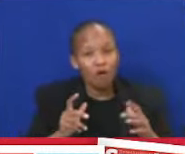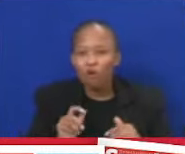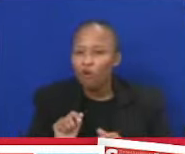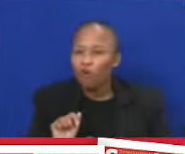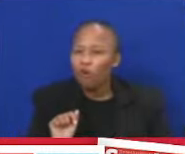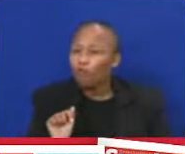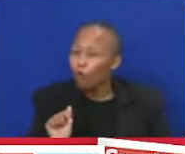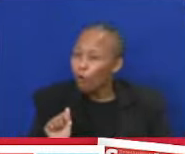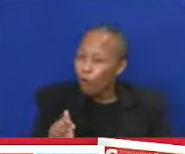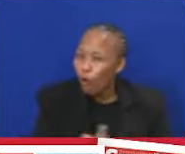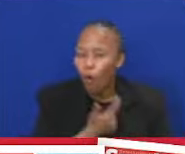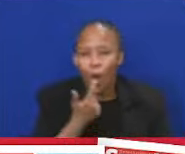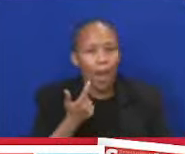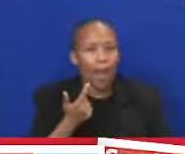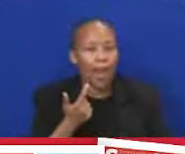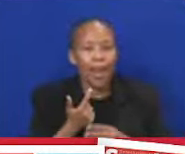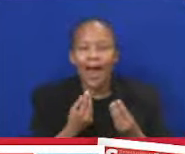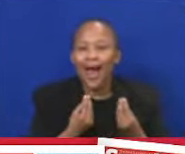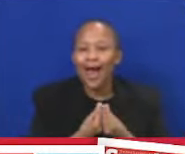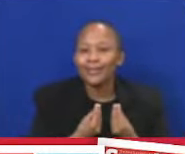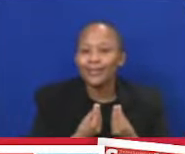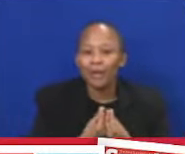items that we had found,